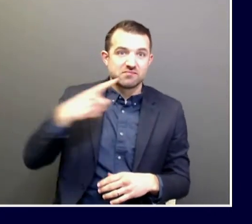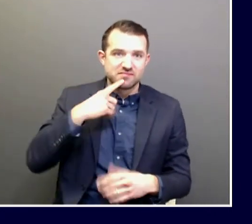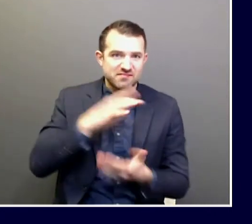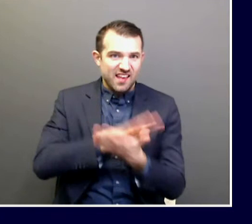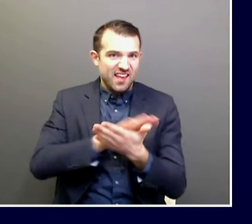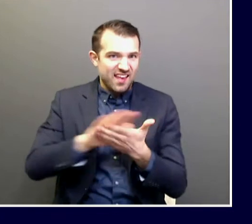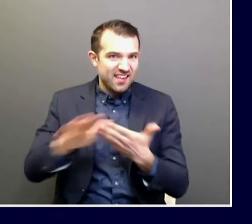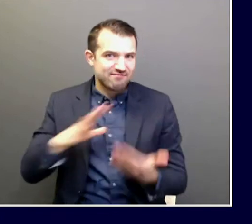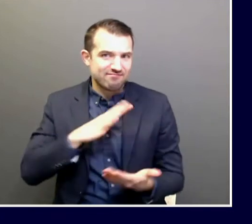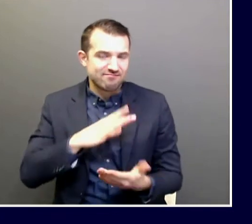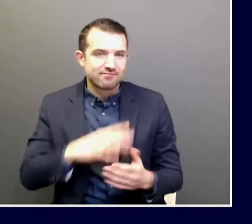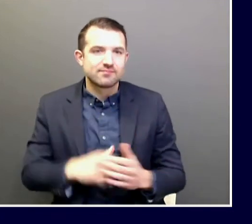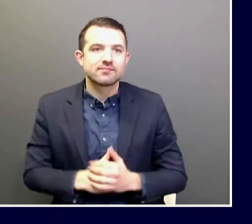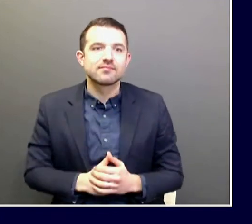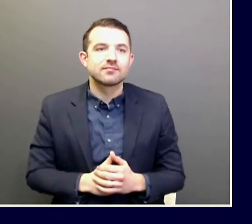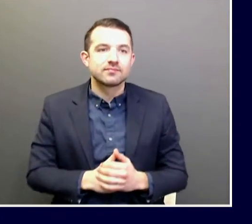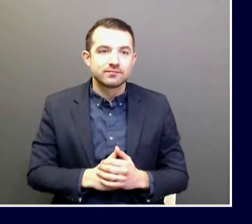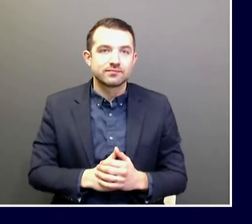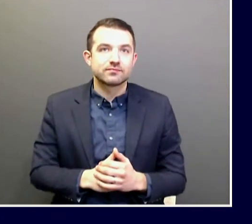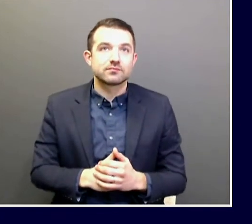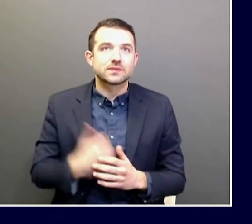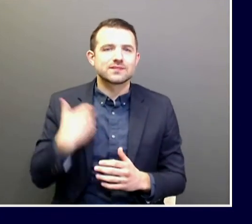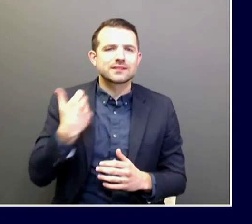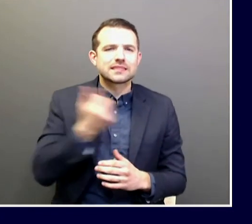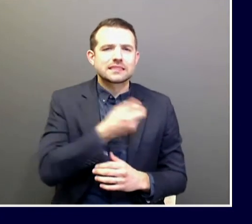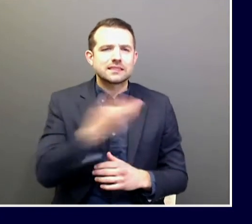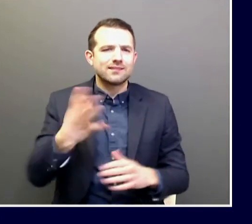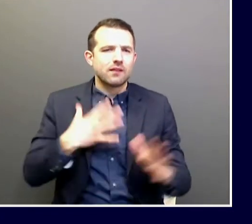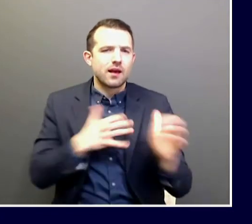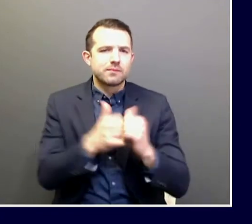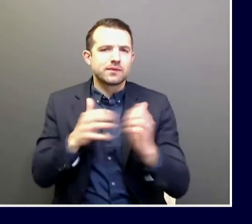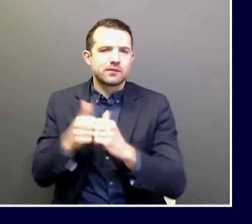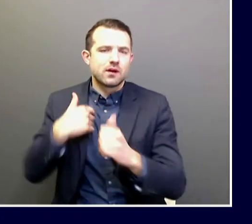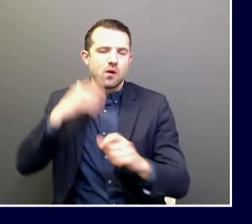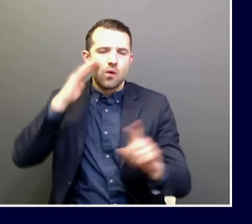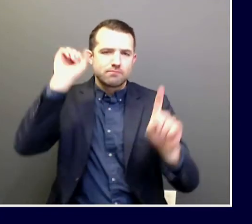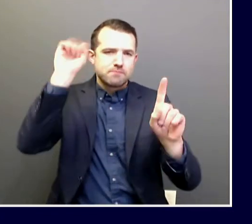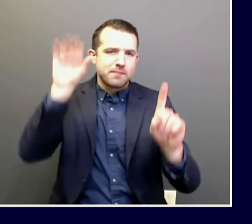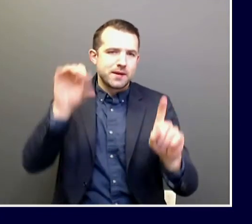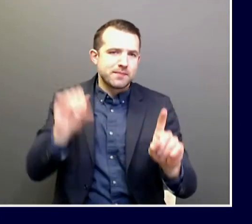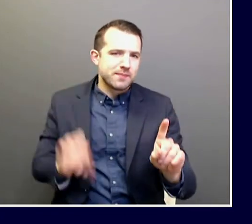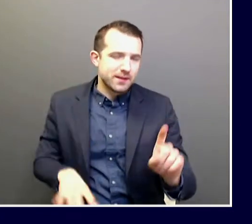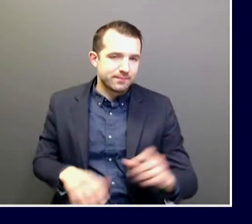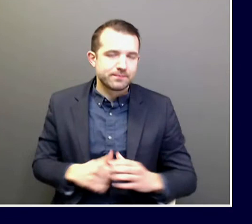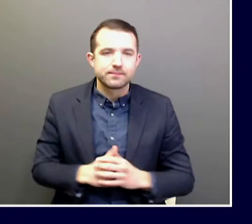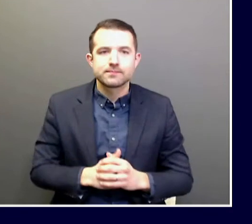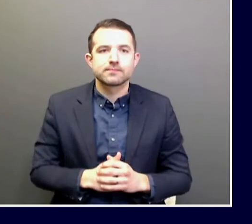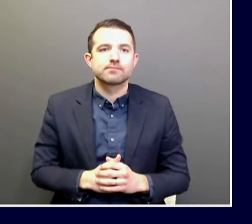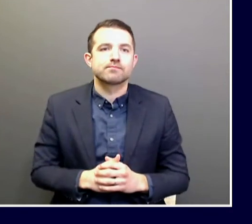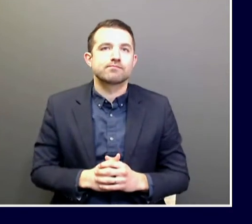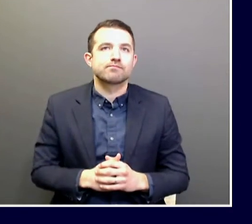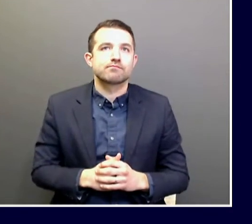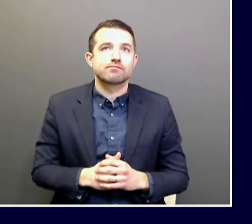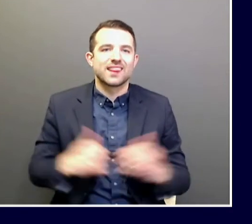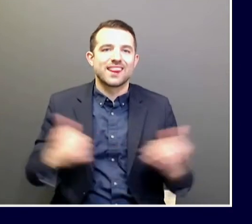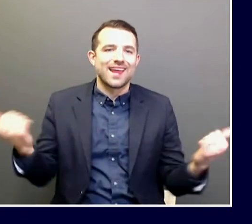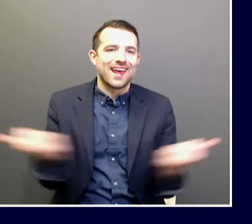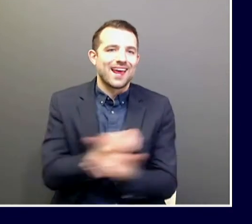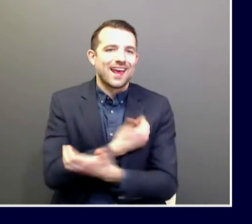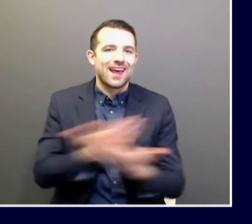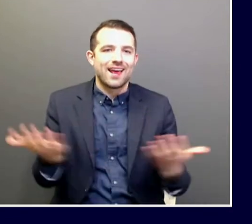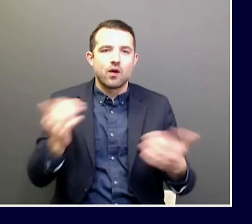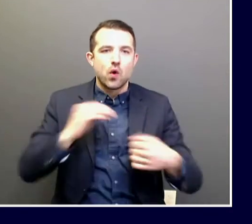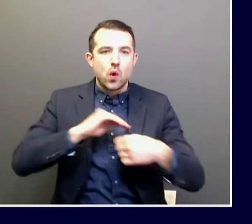I've got a number of updates that I wanted to provide as it relates to all things COVID-19. Let's start